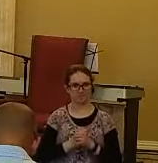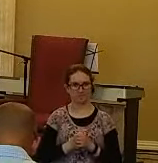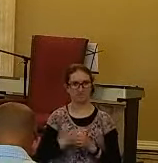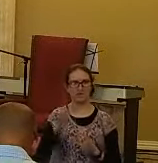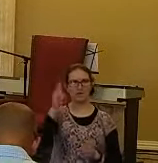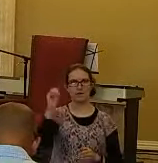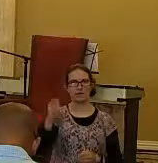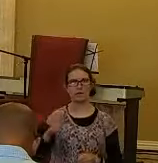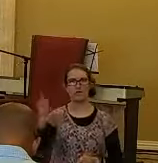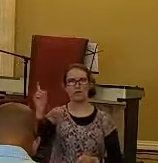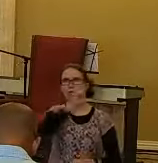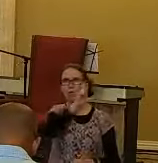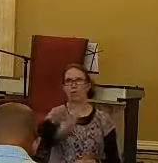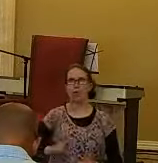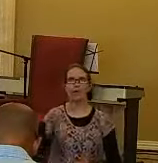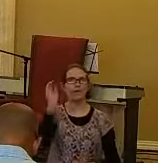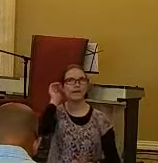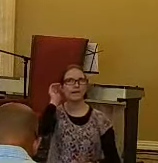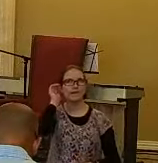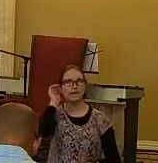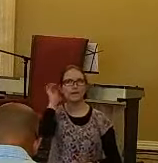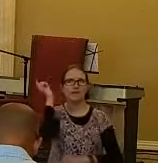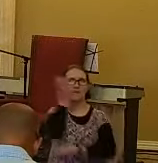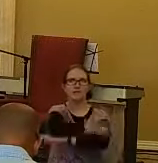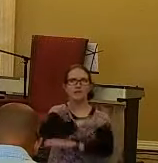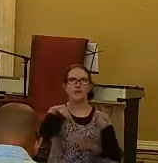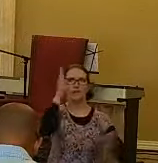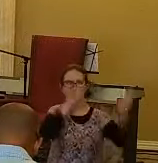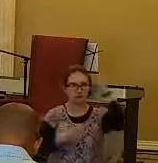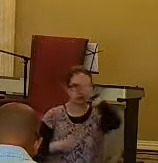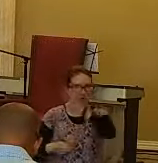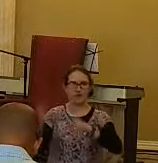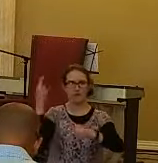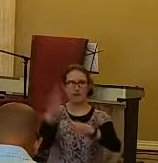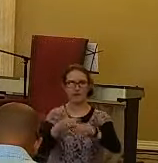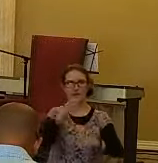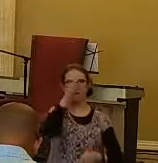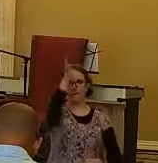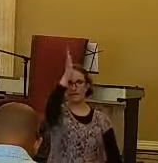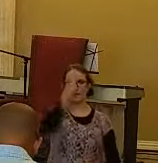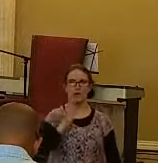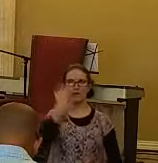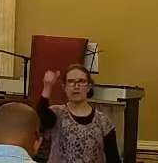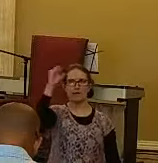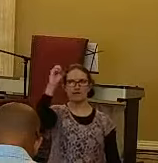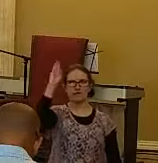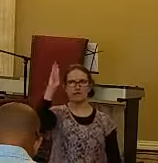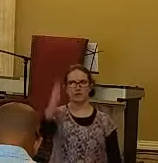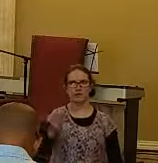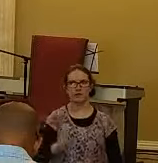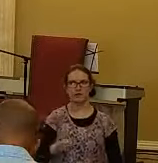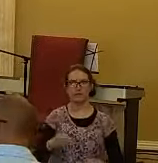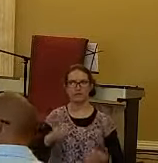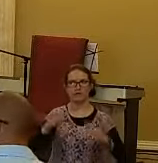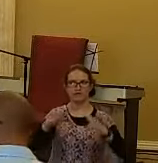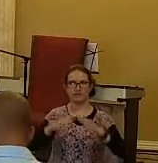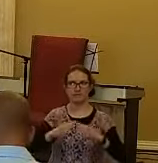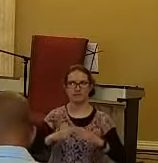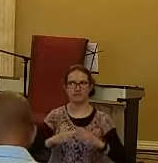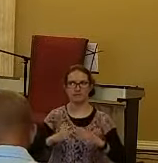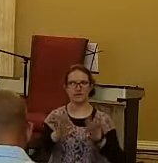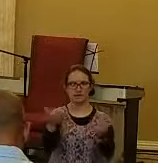20 and 1. The Lord hear thee in the day of trouble. The name of the God of Jacob defend thee.